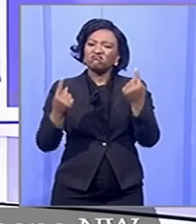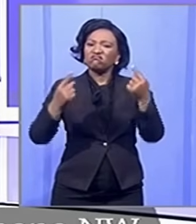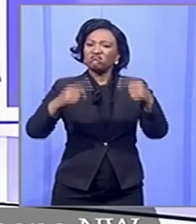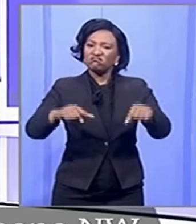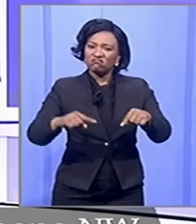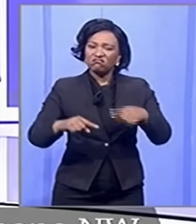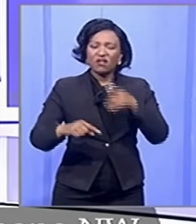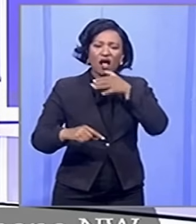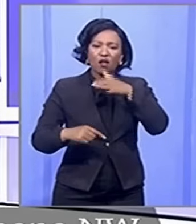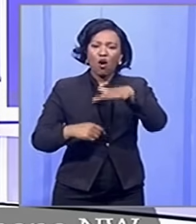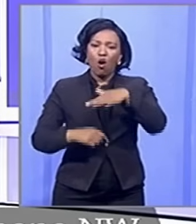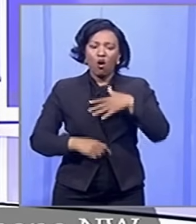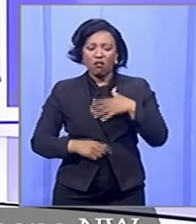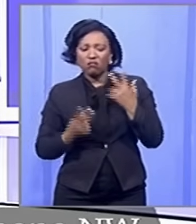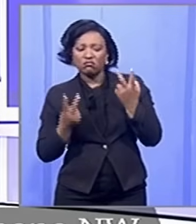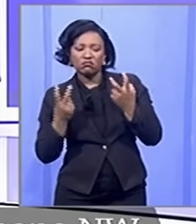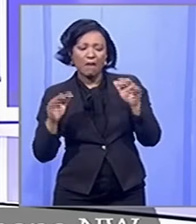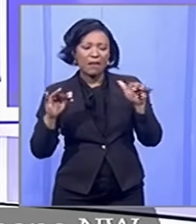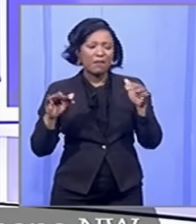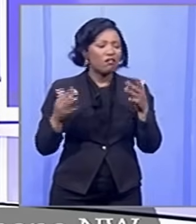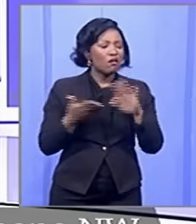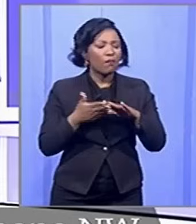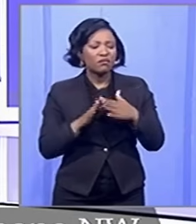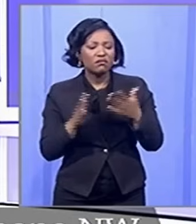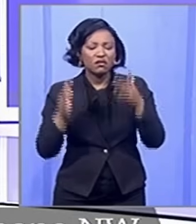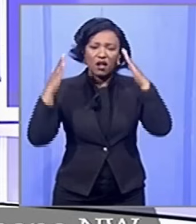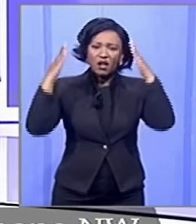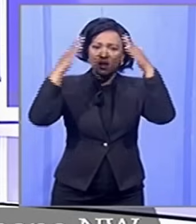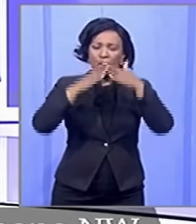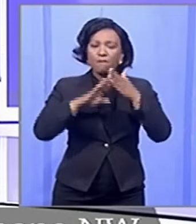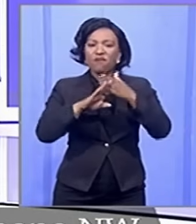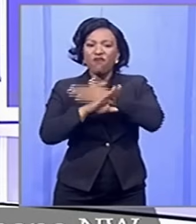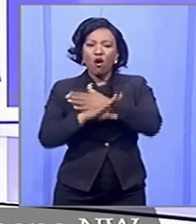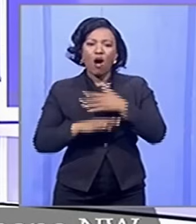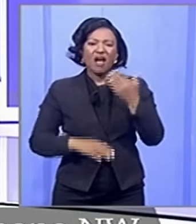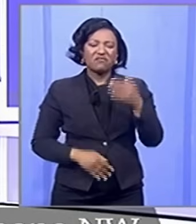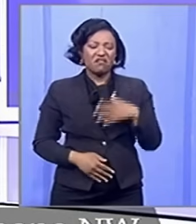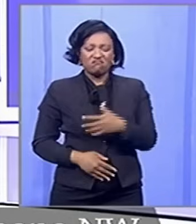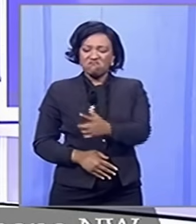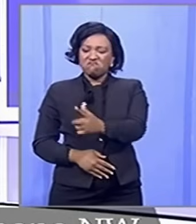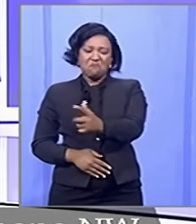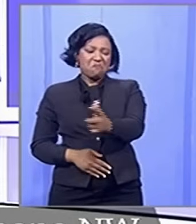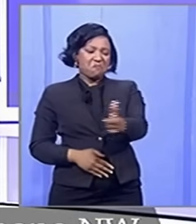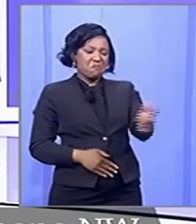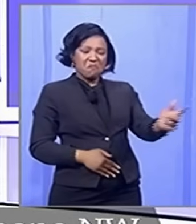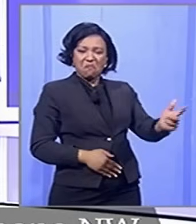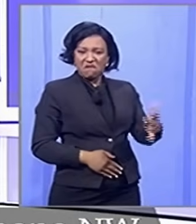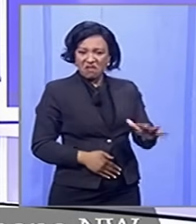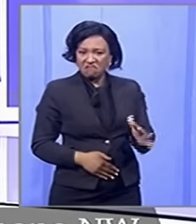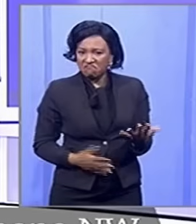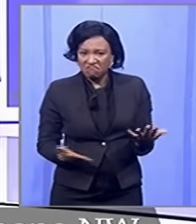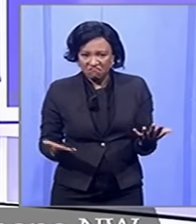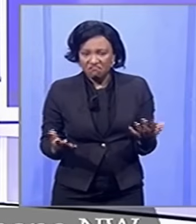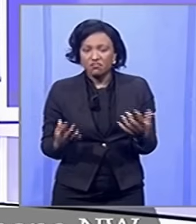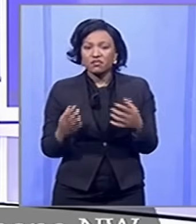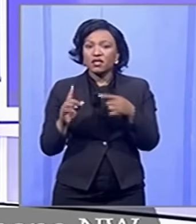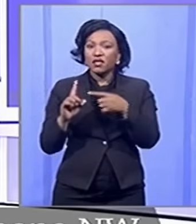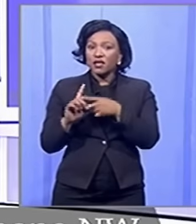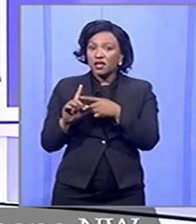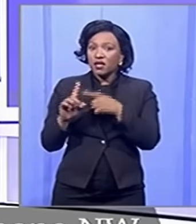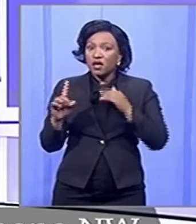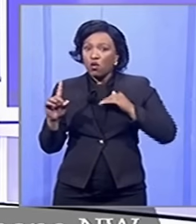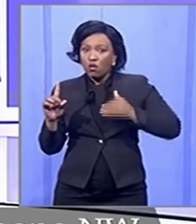Madila a nyakana le badudi ba Lesotho pele a ka thuntšha ntle le go hlaola. Banna ba bahlano le basadi ba babedi